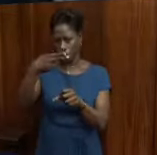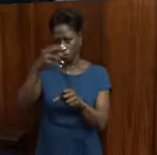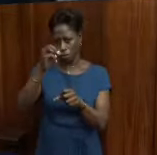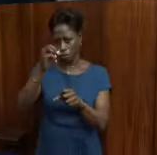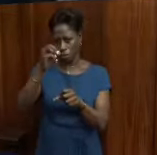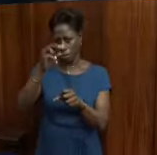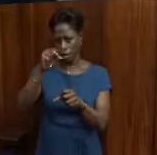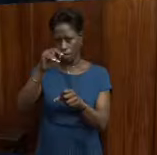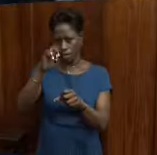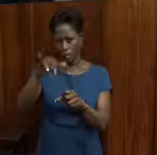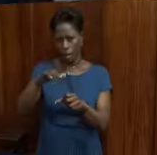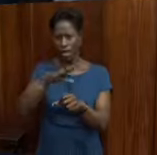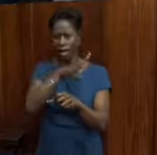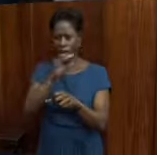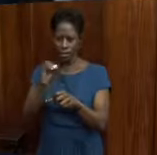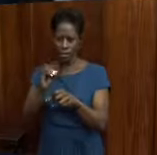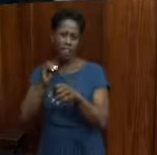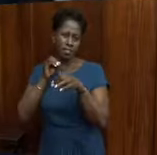train and